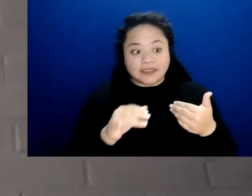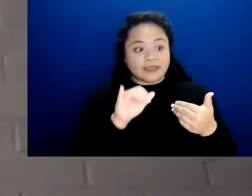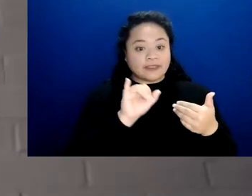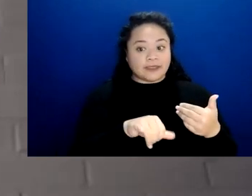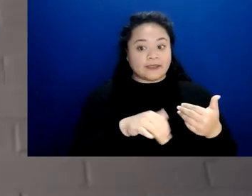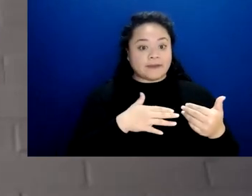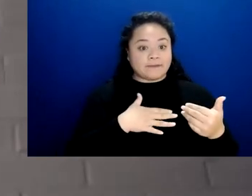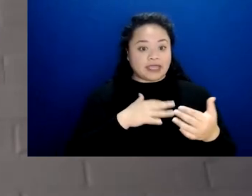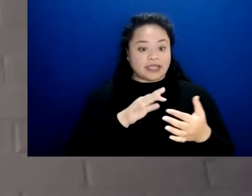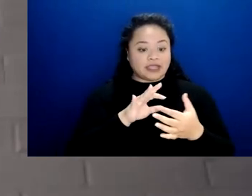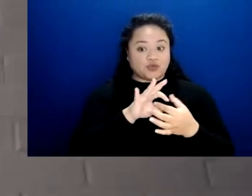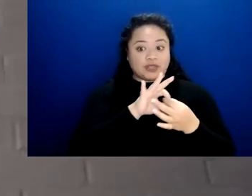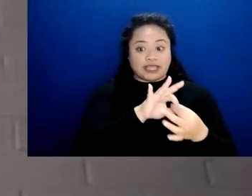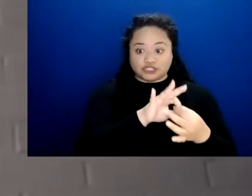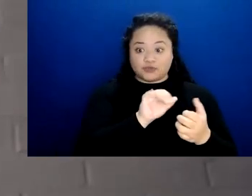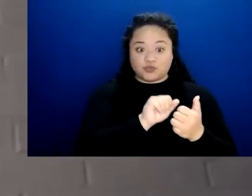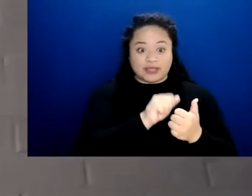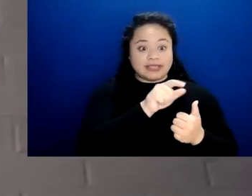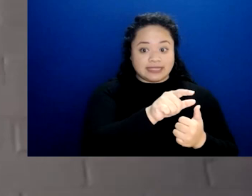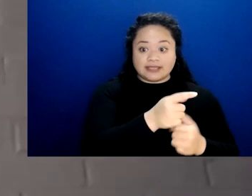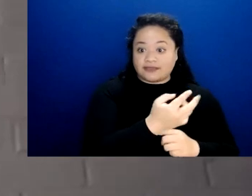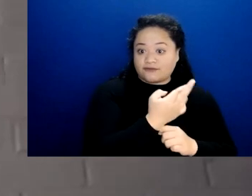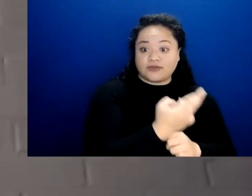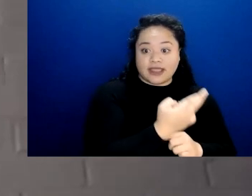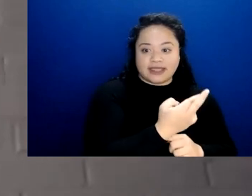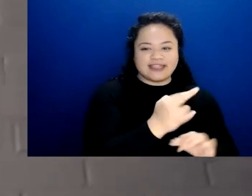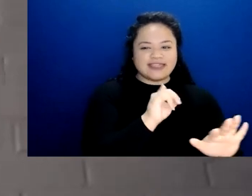and your teammate and who's your friend is